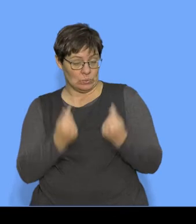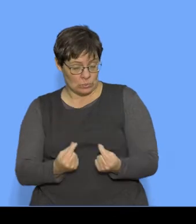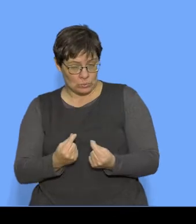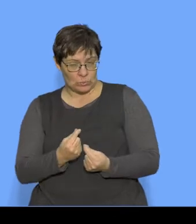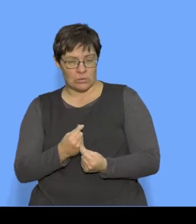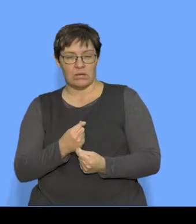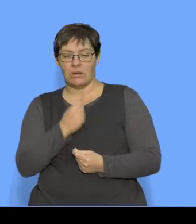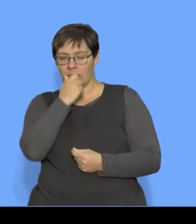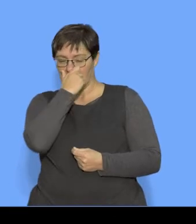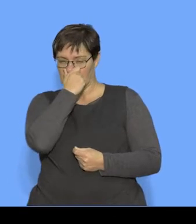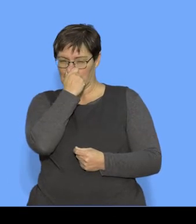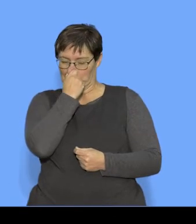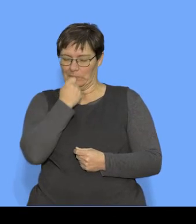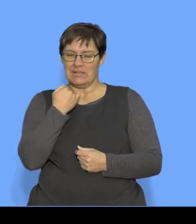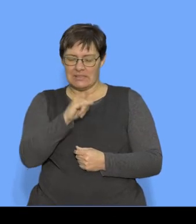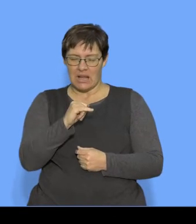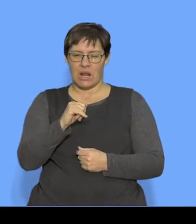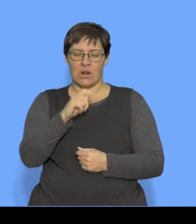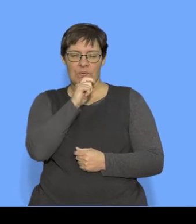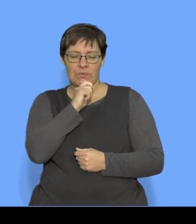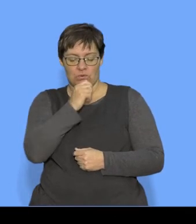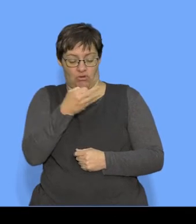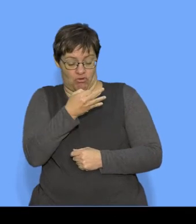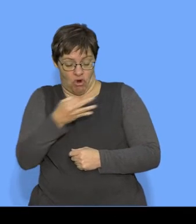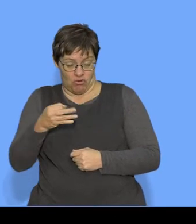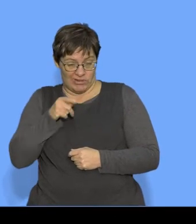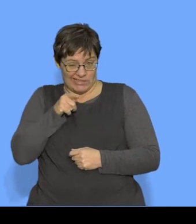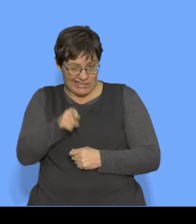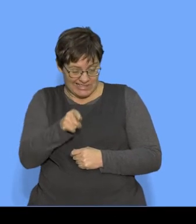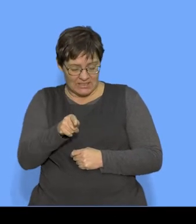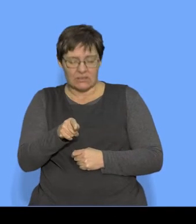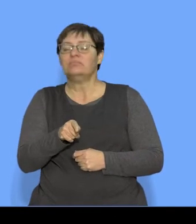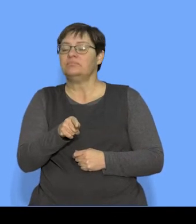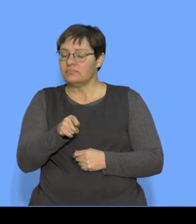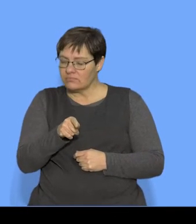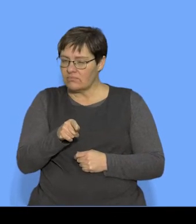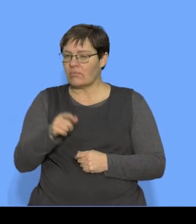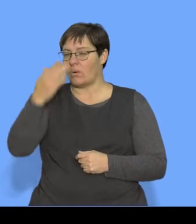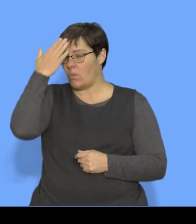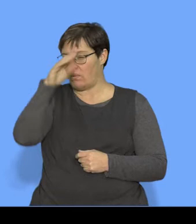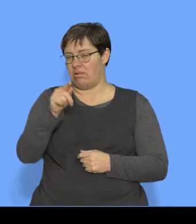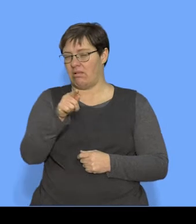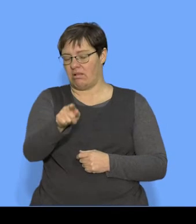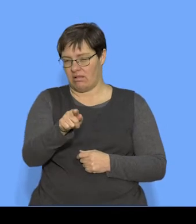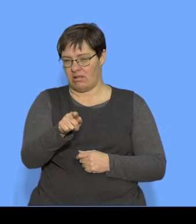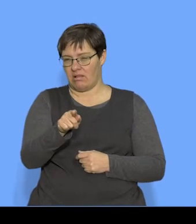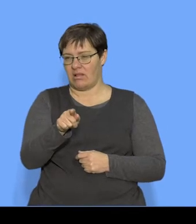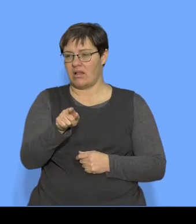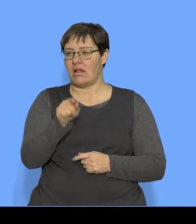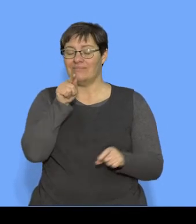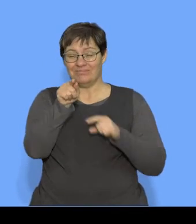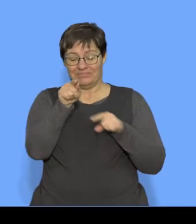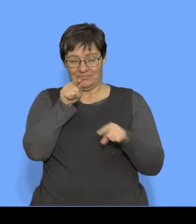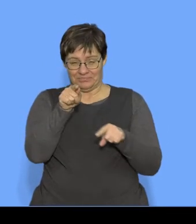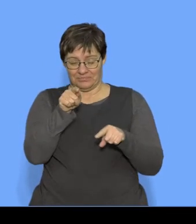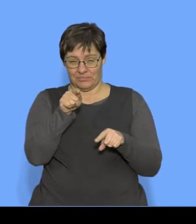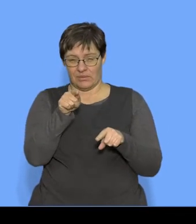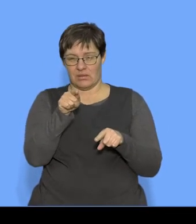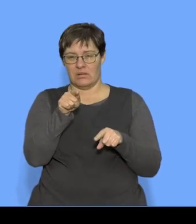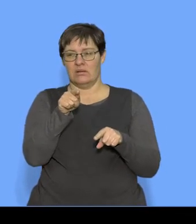also still using the concept of congruence, then I would actually know that these two shapes are,